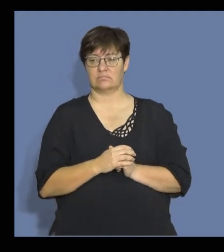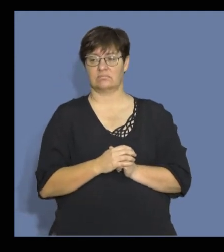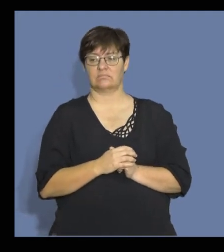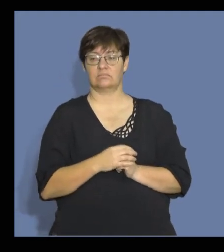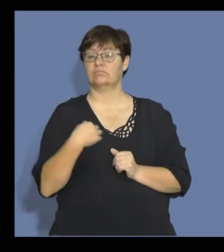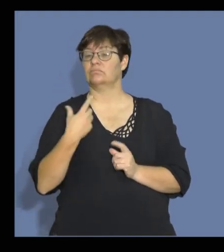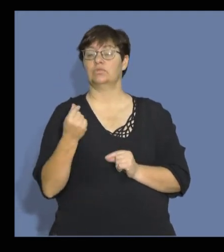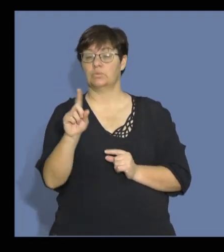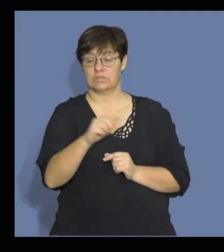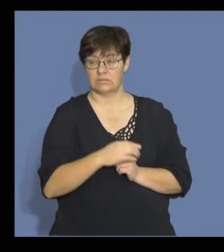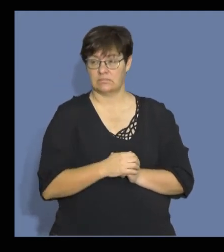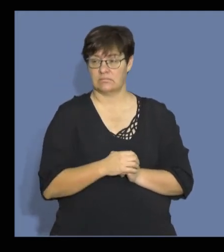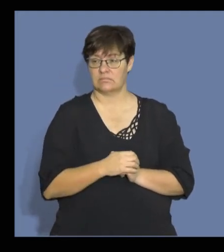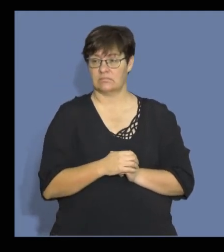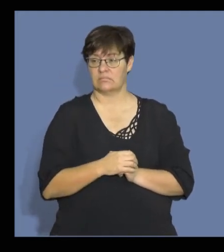what I'm going to do